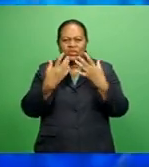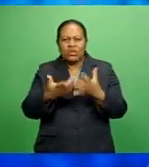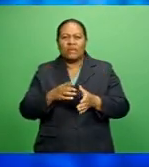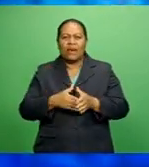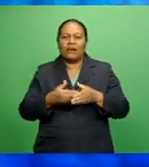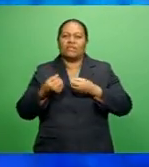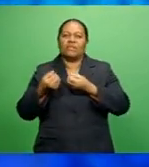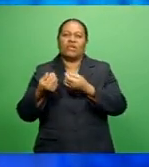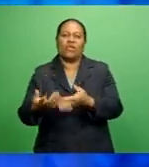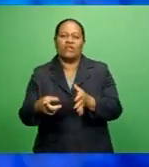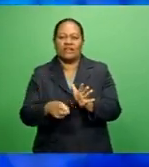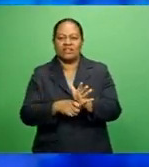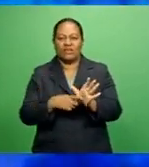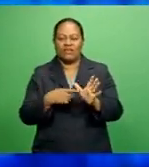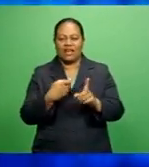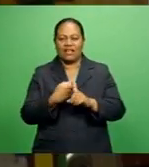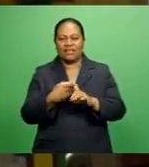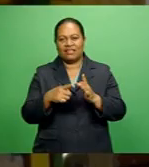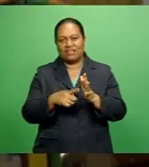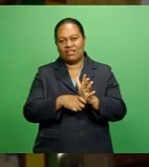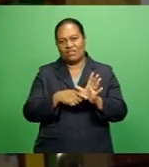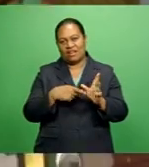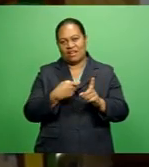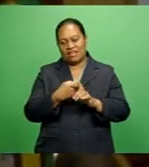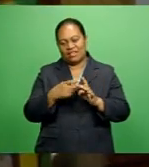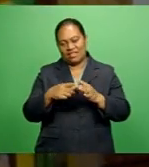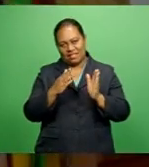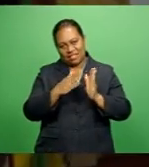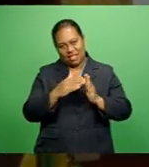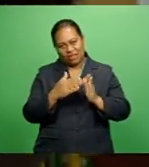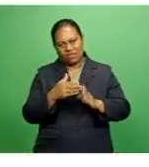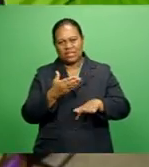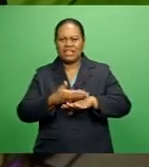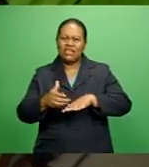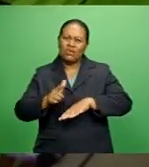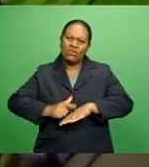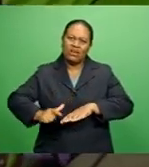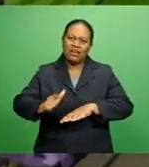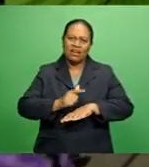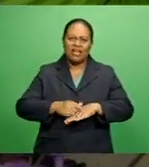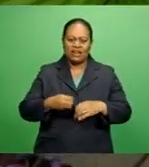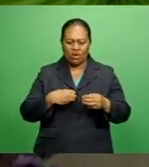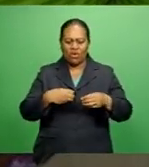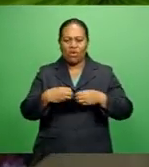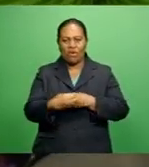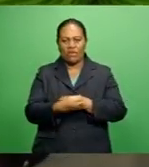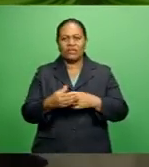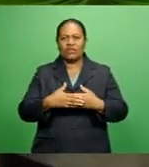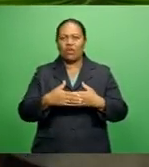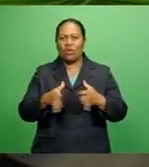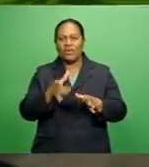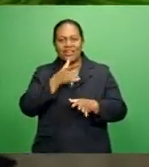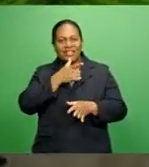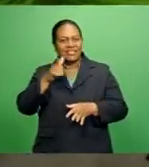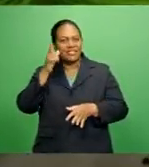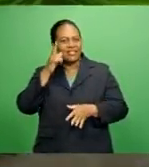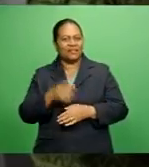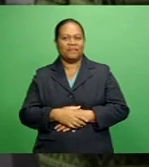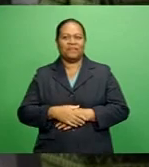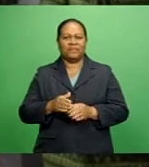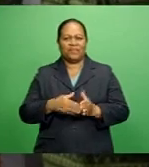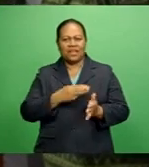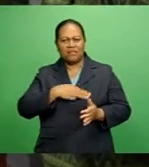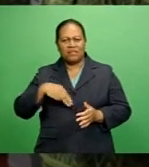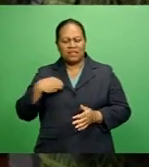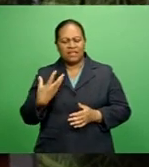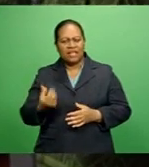be offered in Rakiraki town. A new lands office was opened in Rakiraki by the lands minister yesterday. The minister also